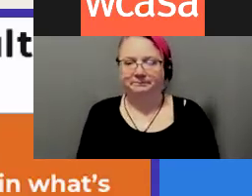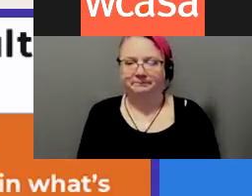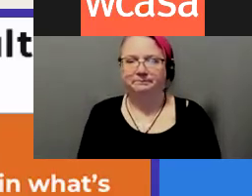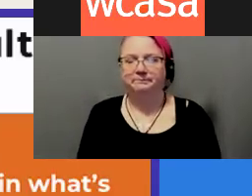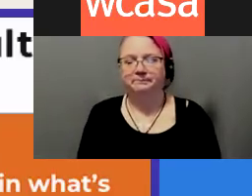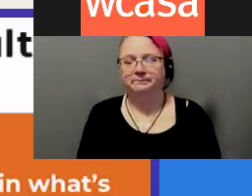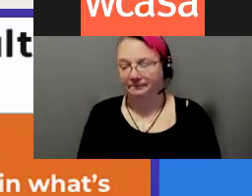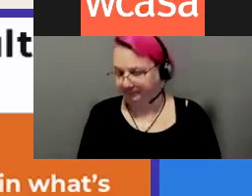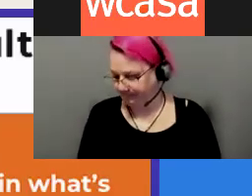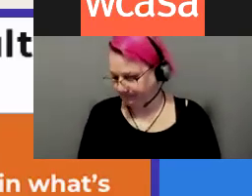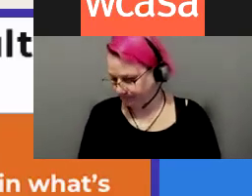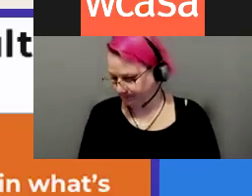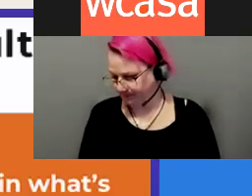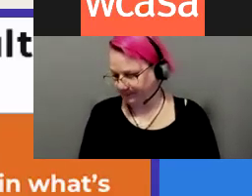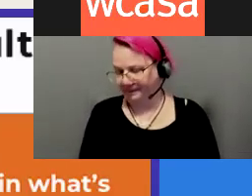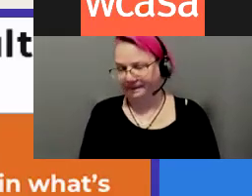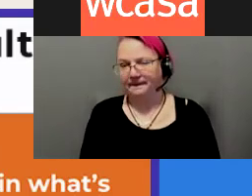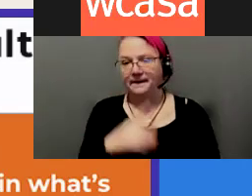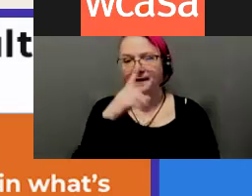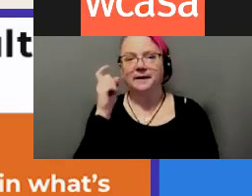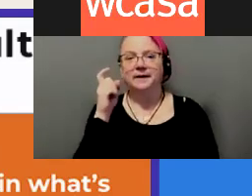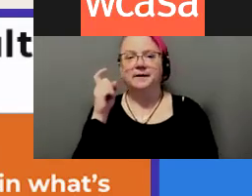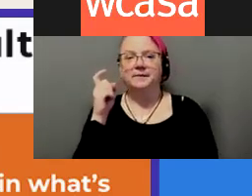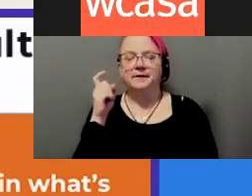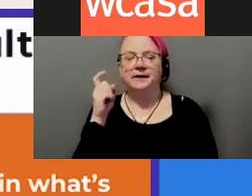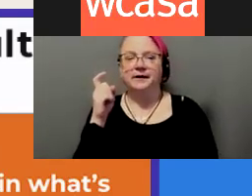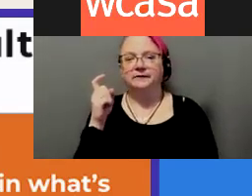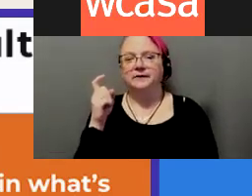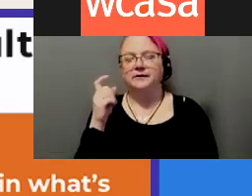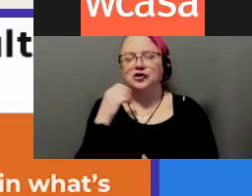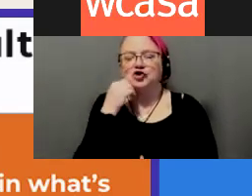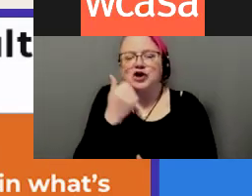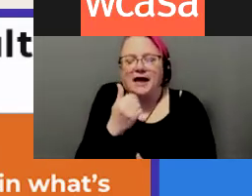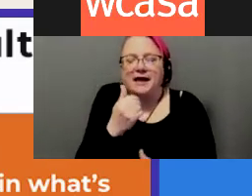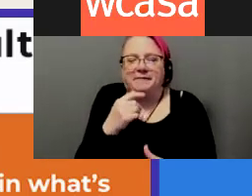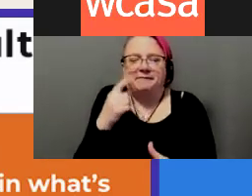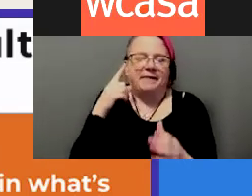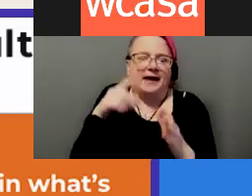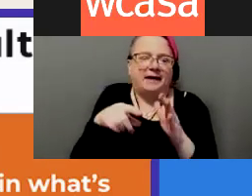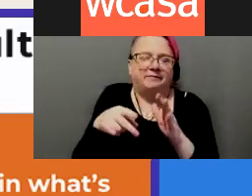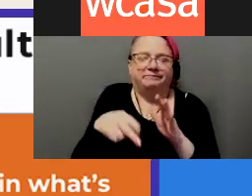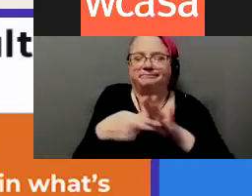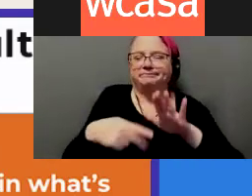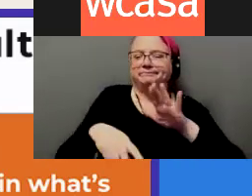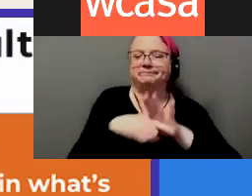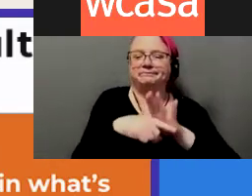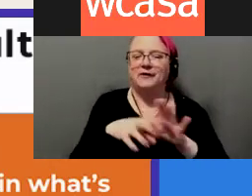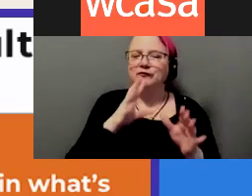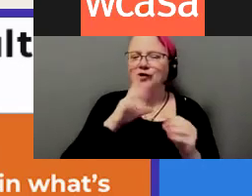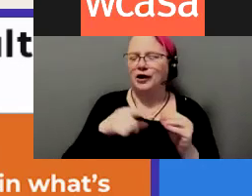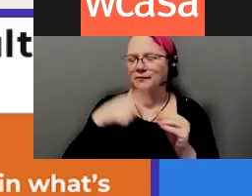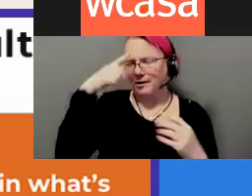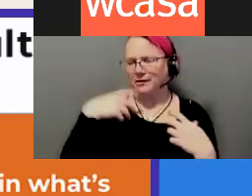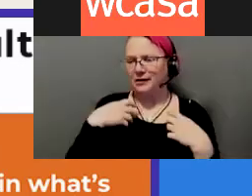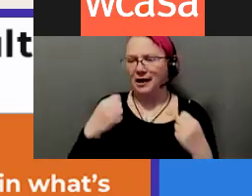Because of the societal stigma and shame around talking about mental health and just having suicidal thoughts, people may be